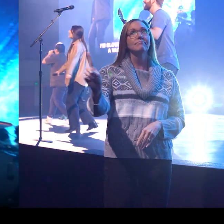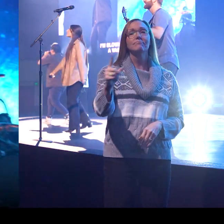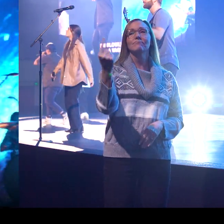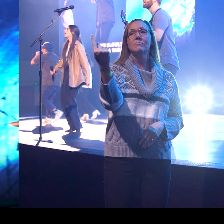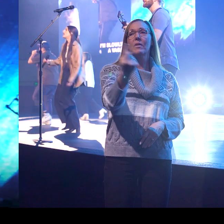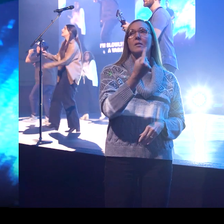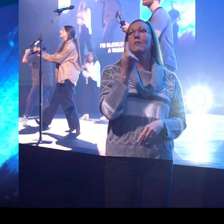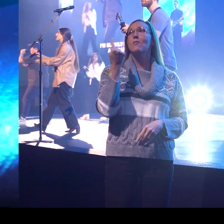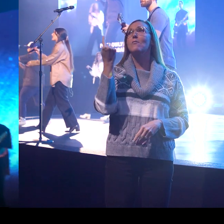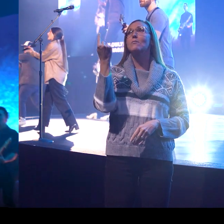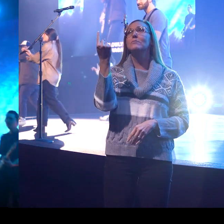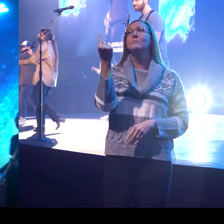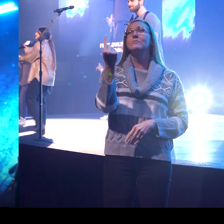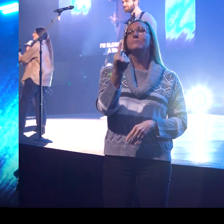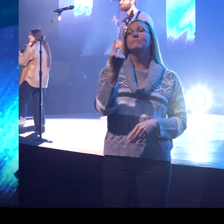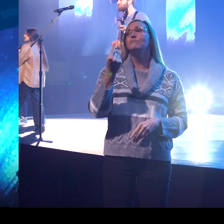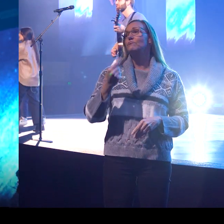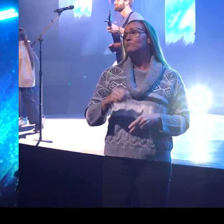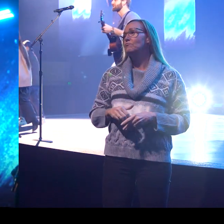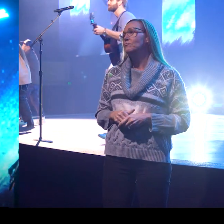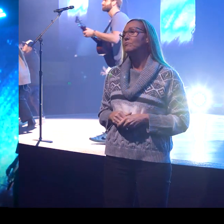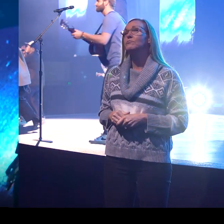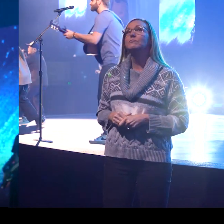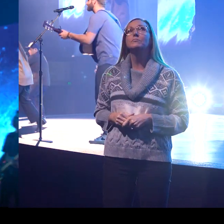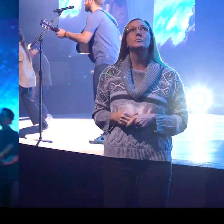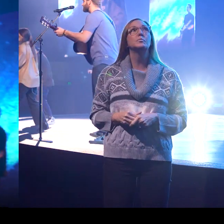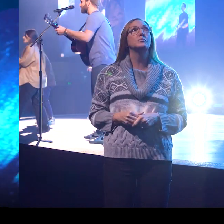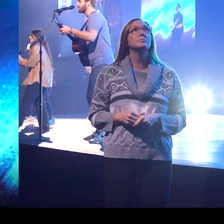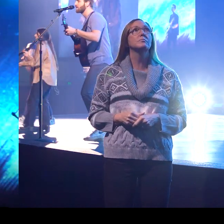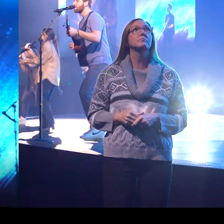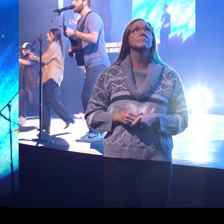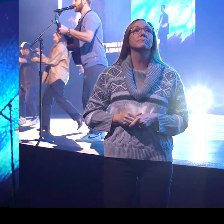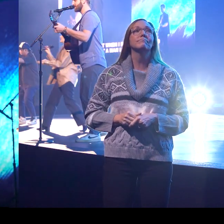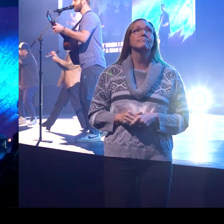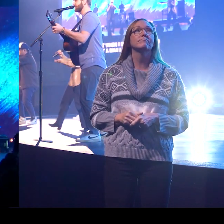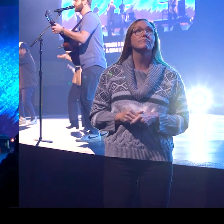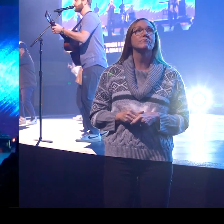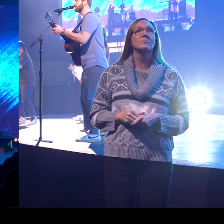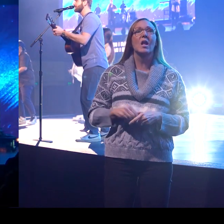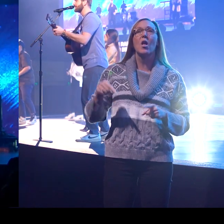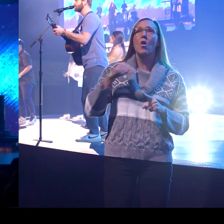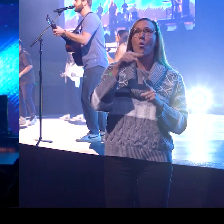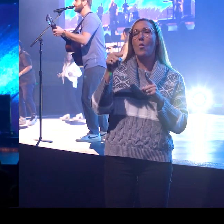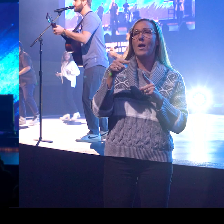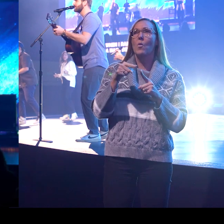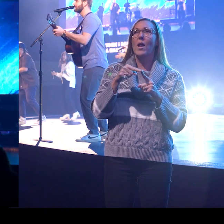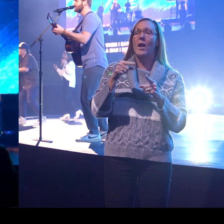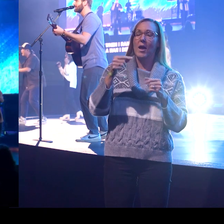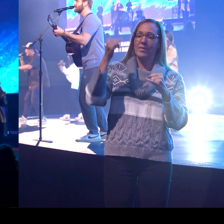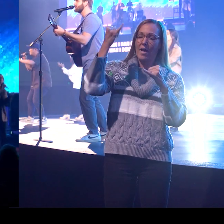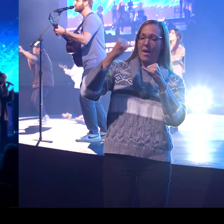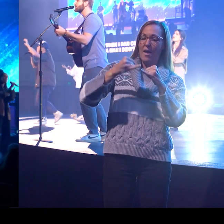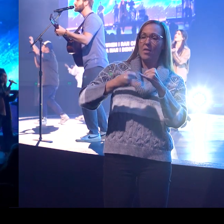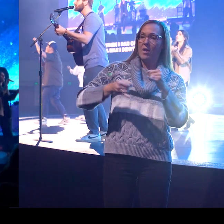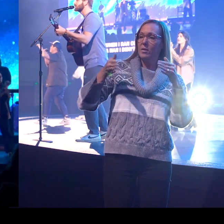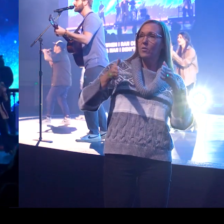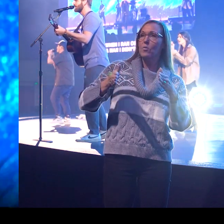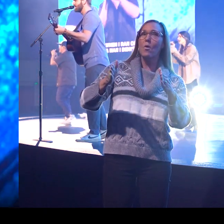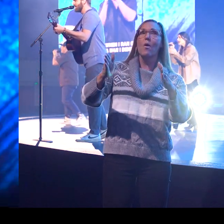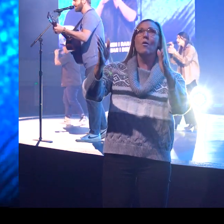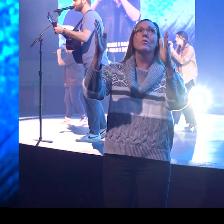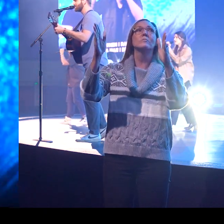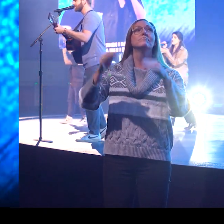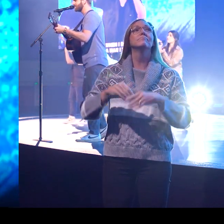a vagabond. Let's sing this out. And just when I ran out of